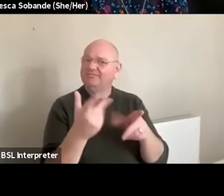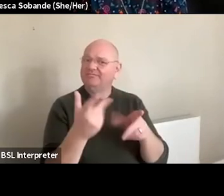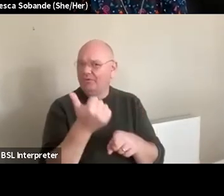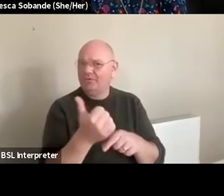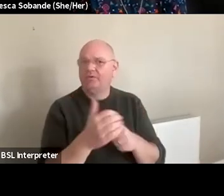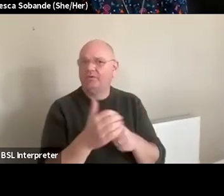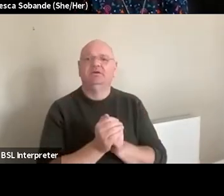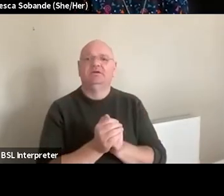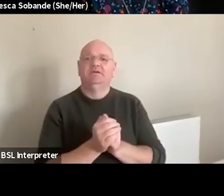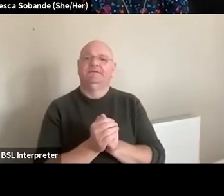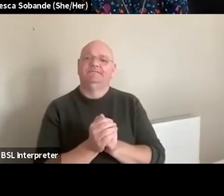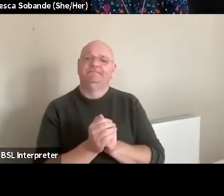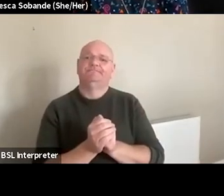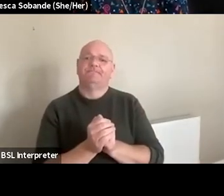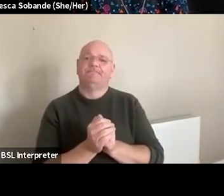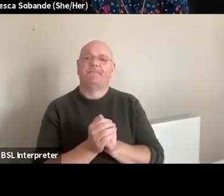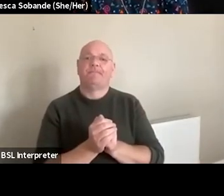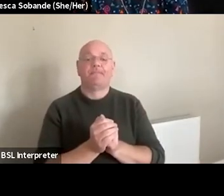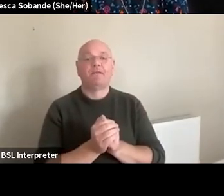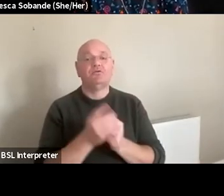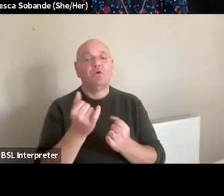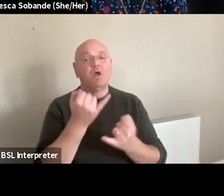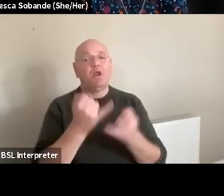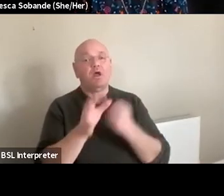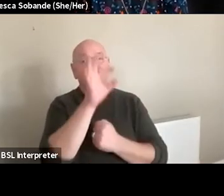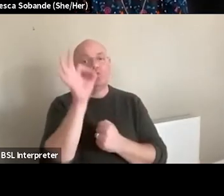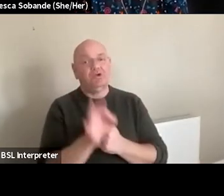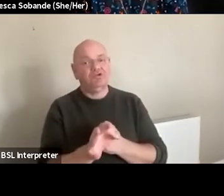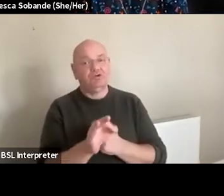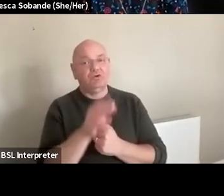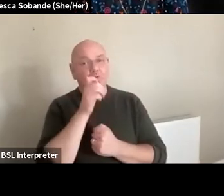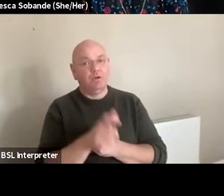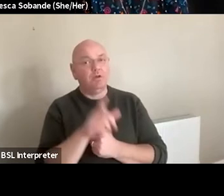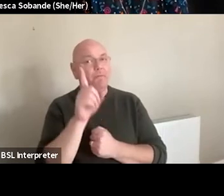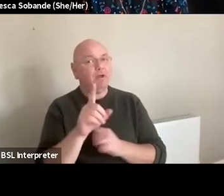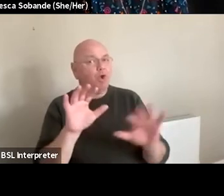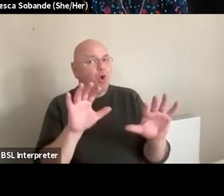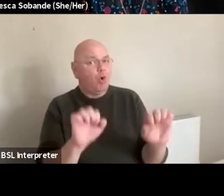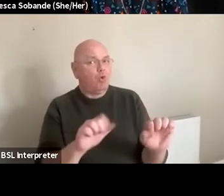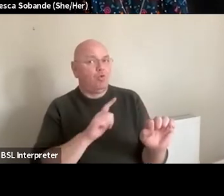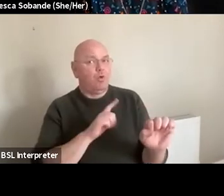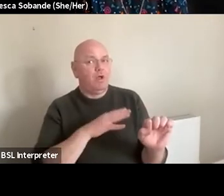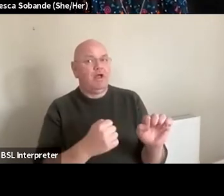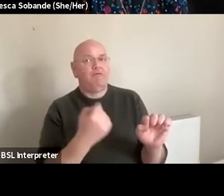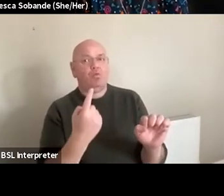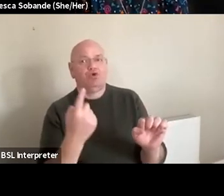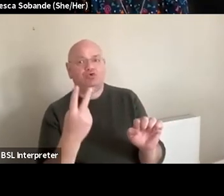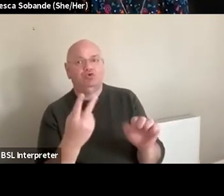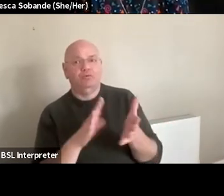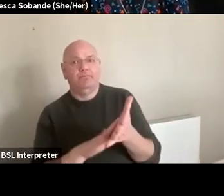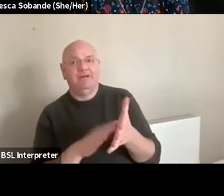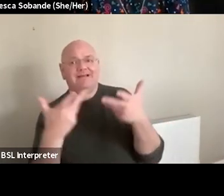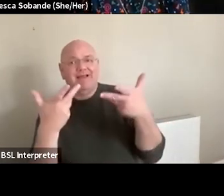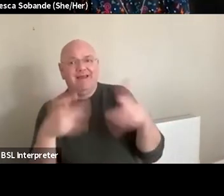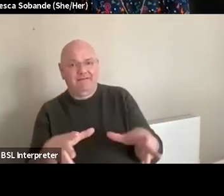I ask our final question, just to say, because we have a couple of minutes left to have a discussion amongst